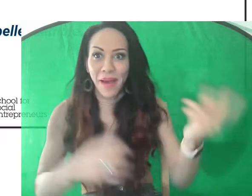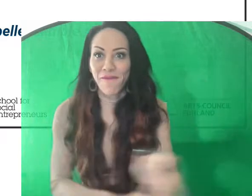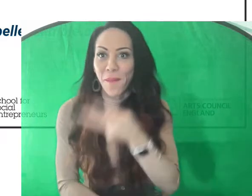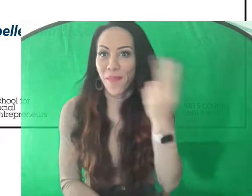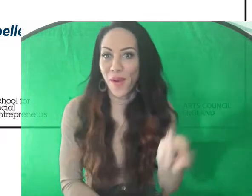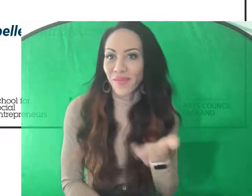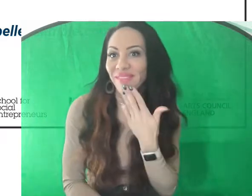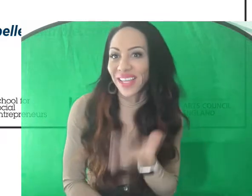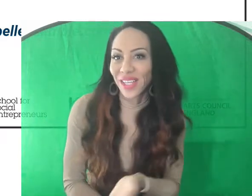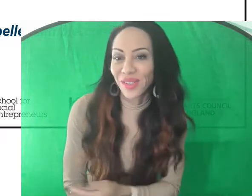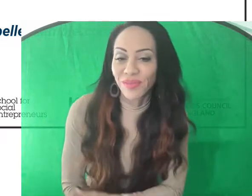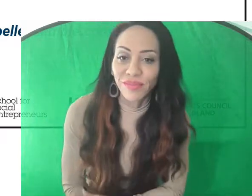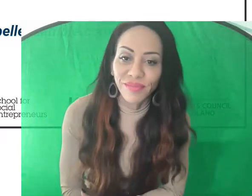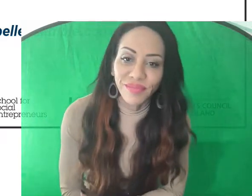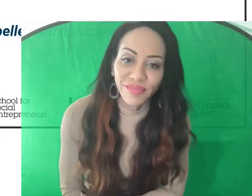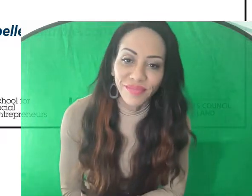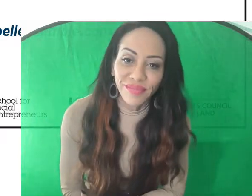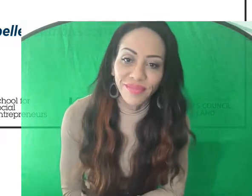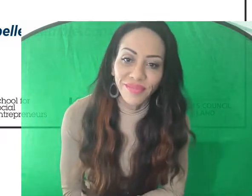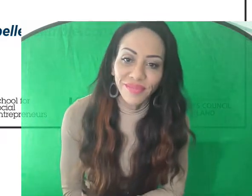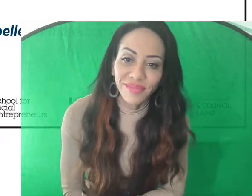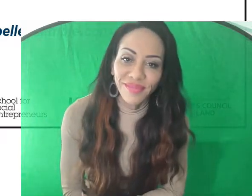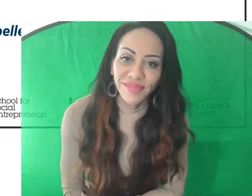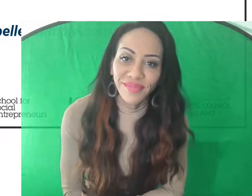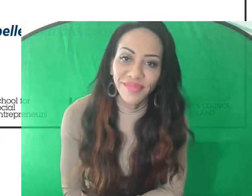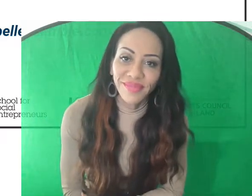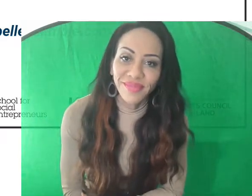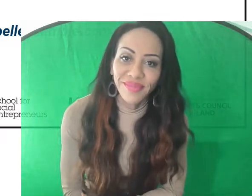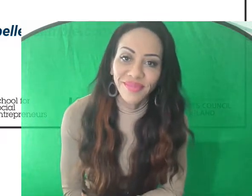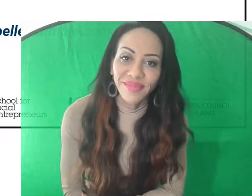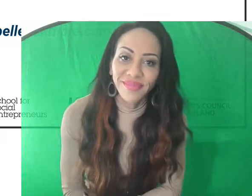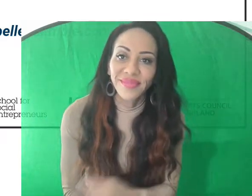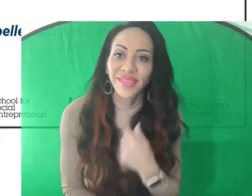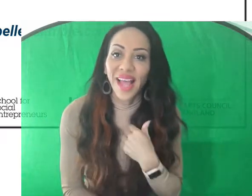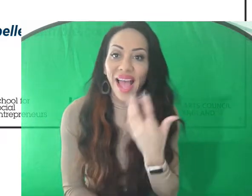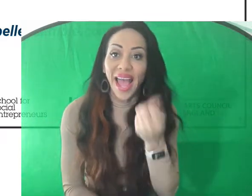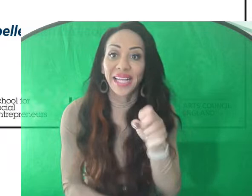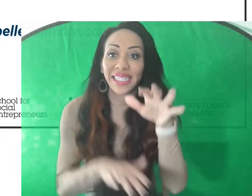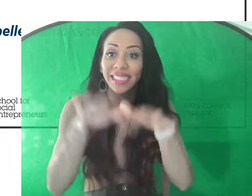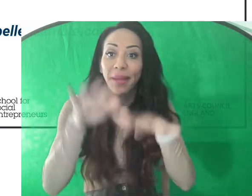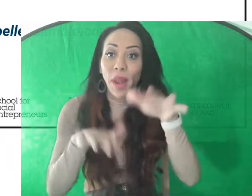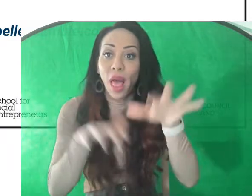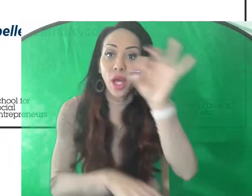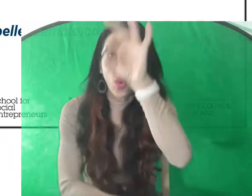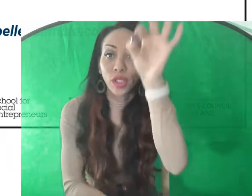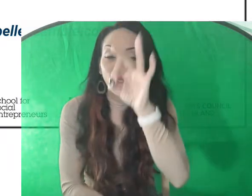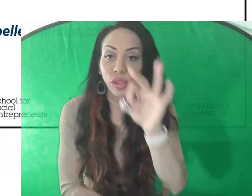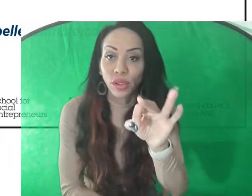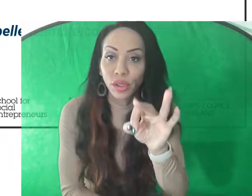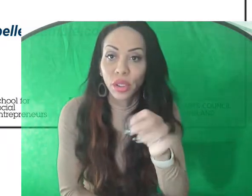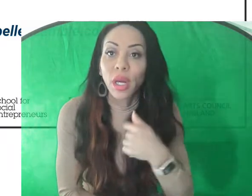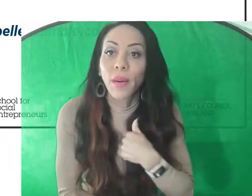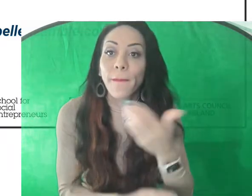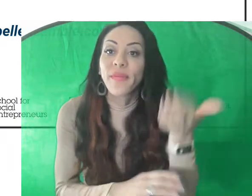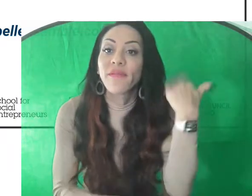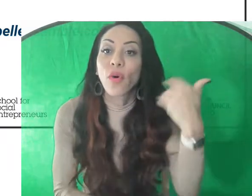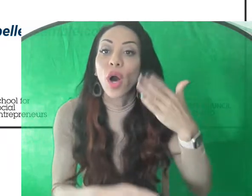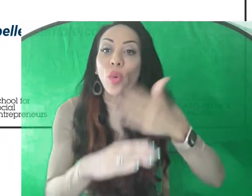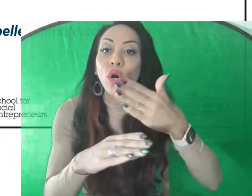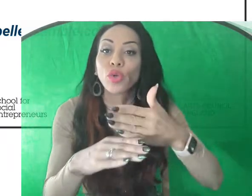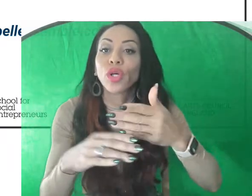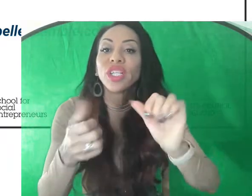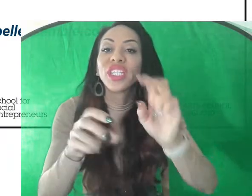question. I had a question similar to that one actually. There's a thing so I used to work with Sport England once upon a